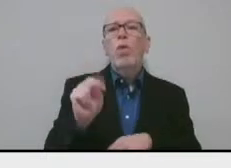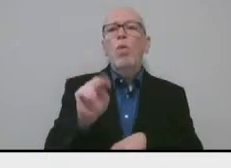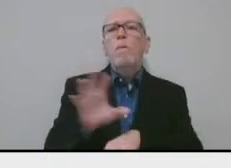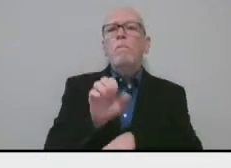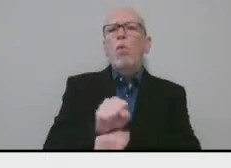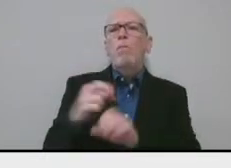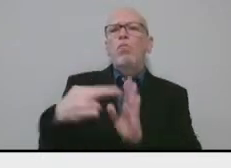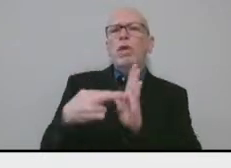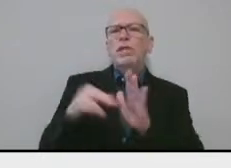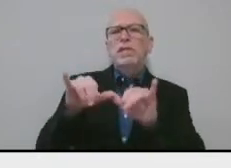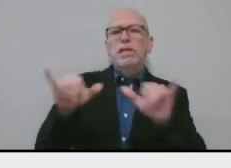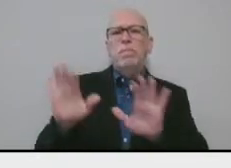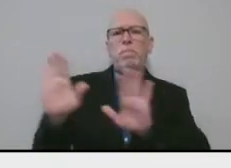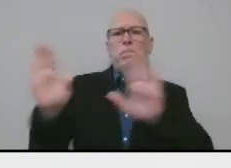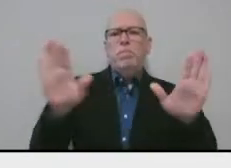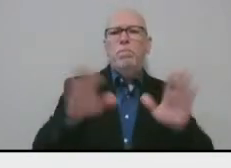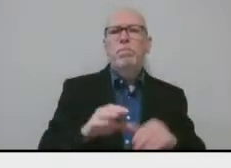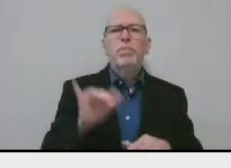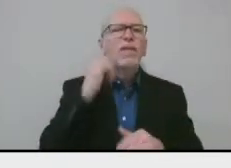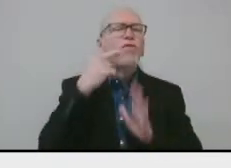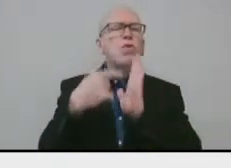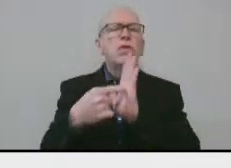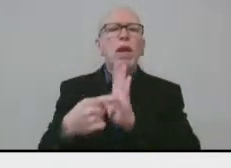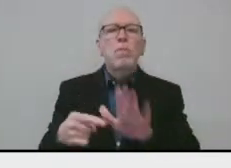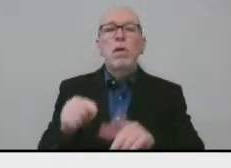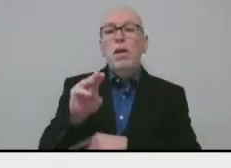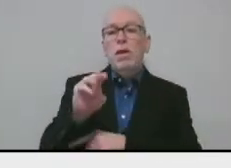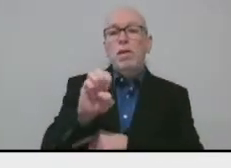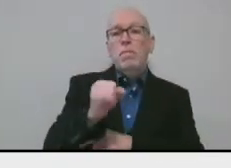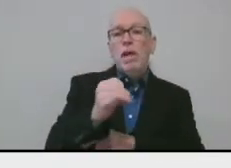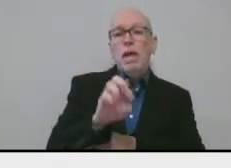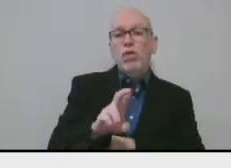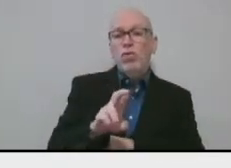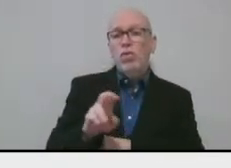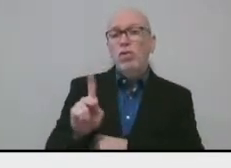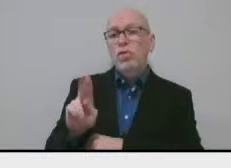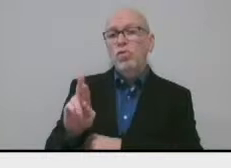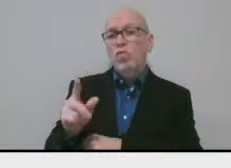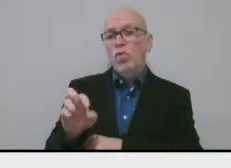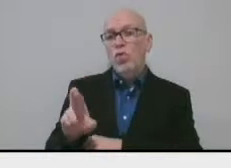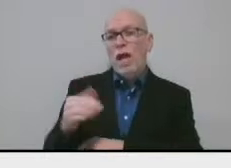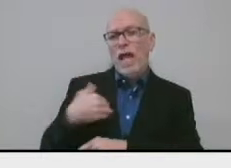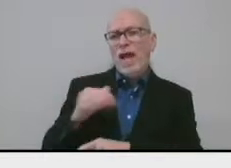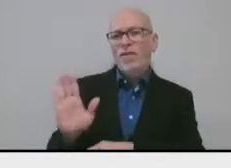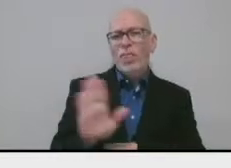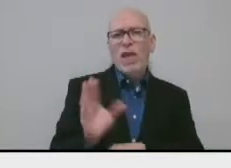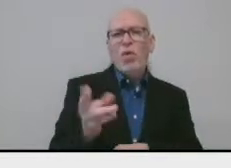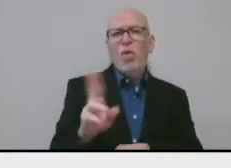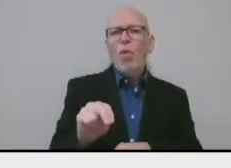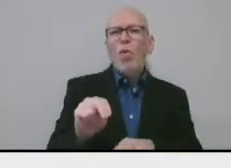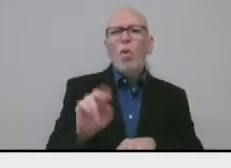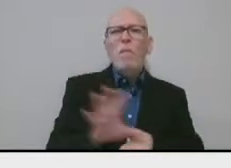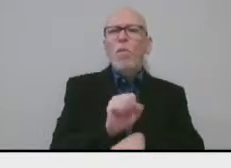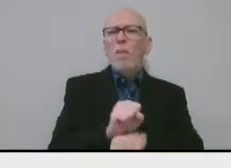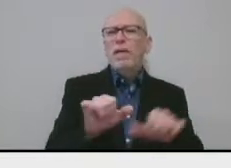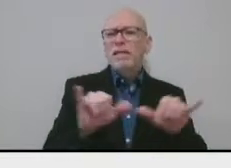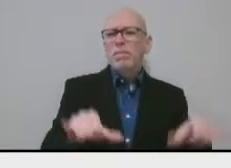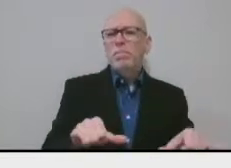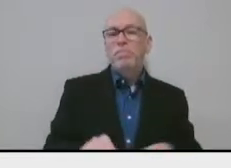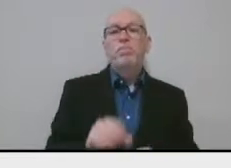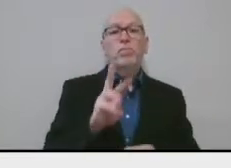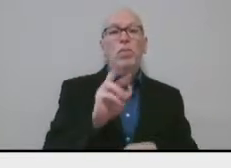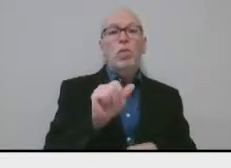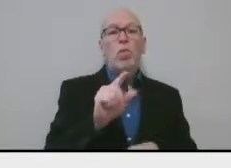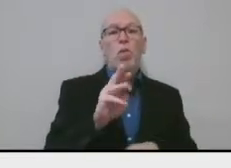registration system. So, for example, Meijer and Kroger will be using their own existing appointment systems. Walmart will be using